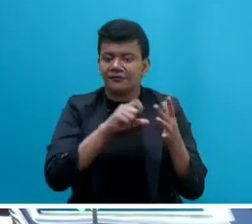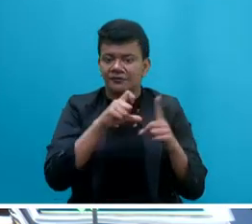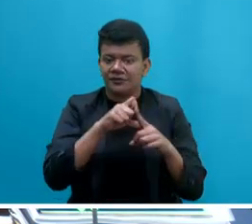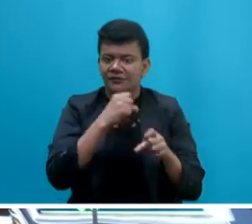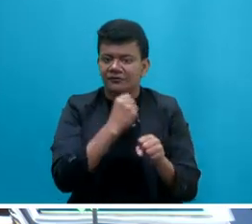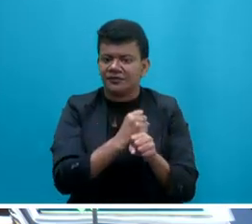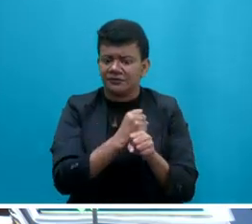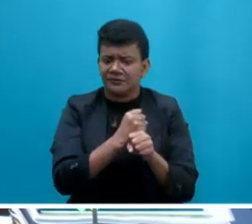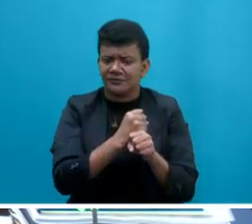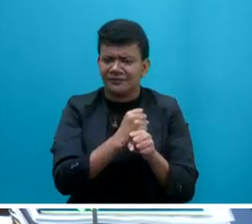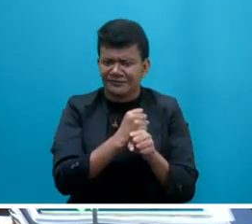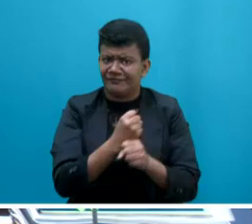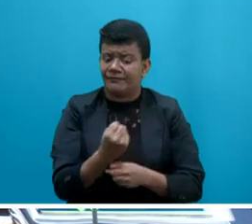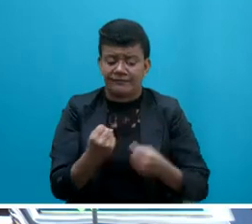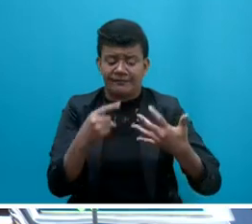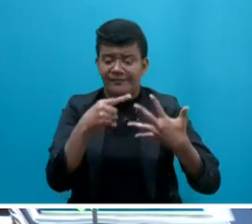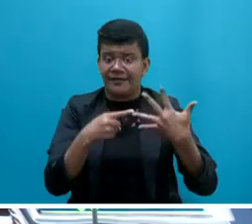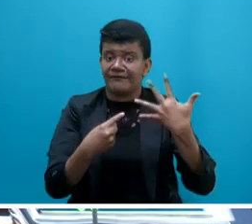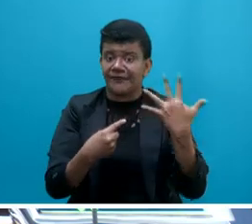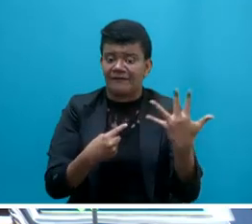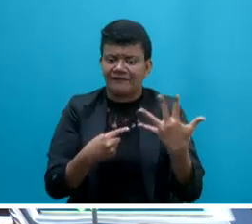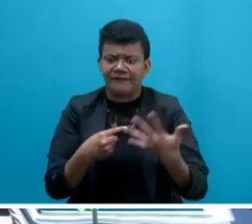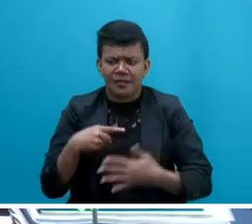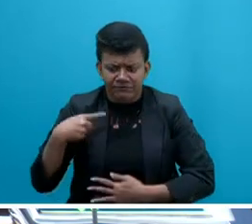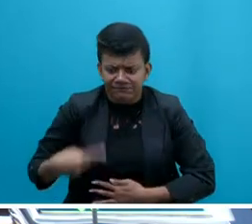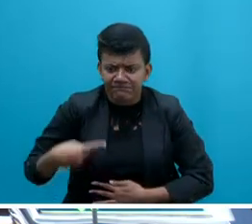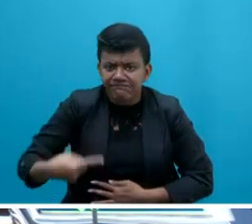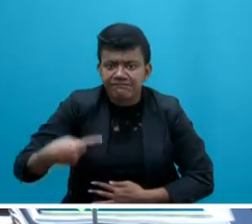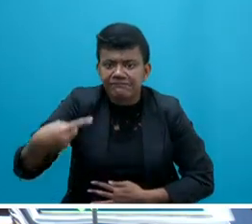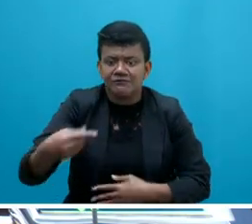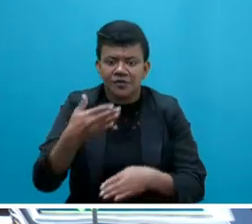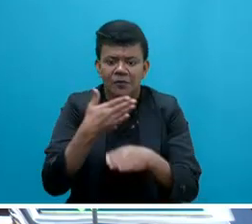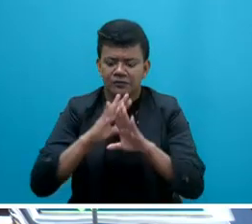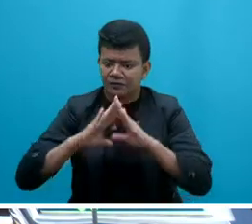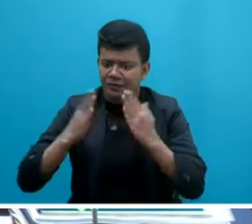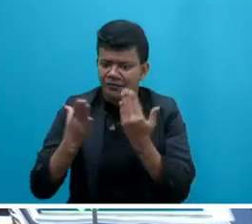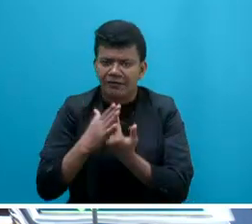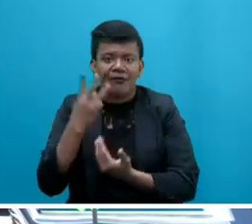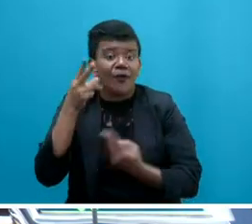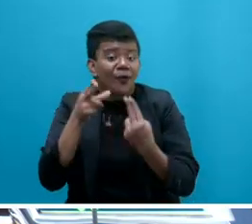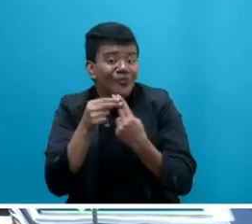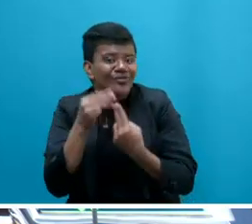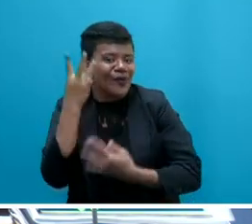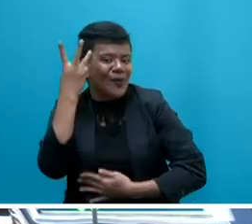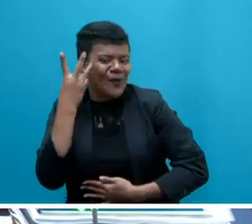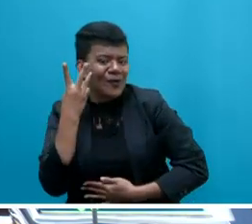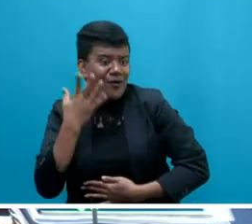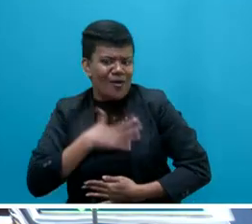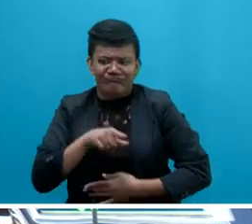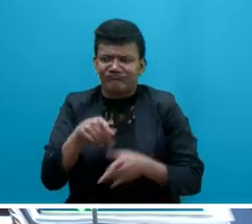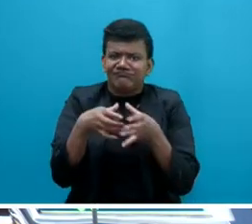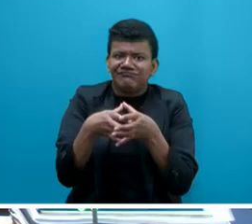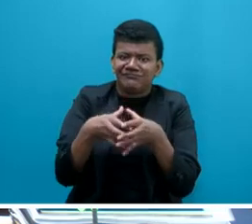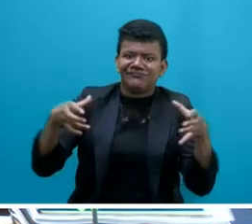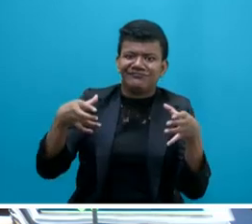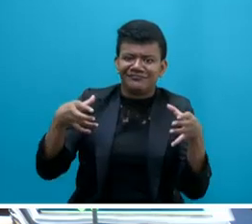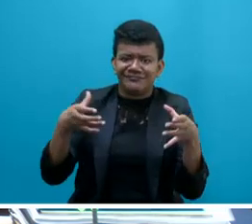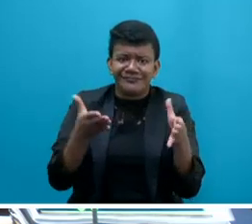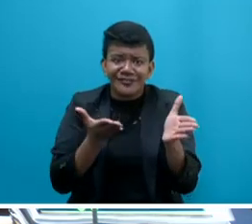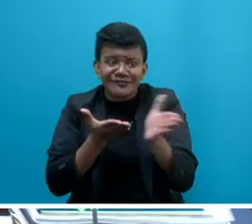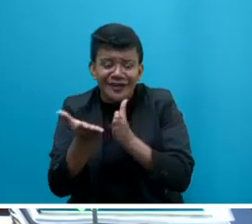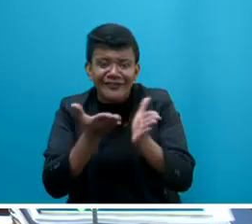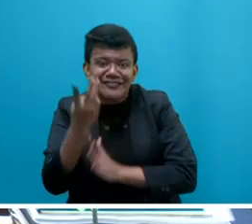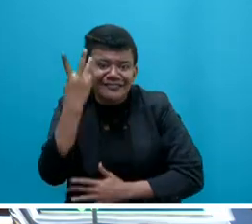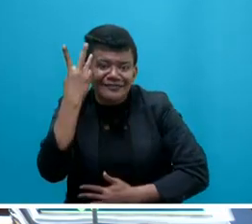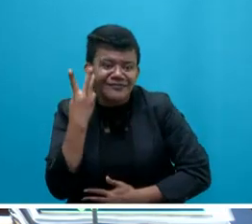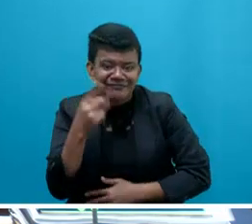will not stop there, Mr. Speaker, sir. Our endeavor now is to enhance our recruitment of servicewomen for both local and overseas